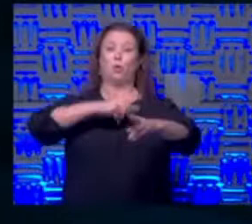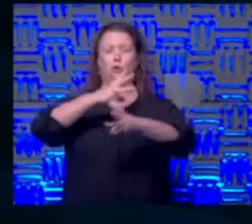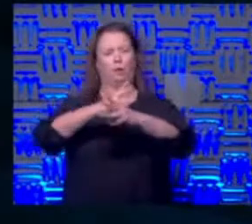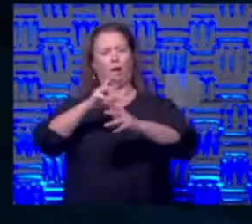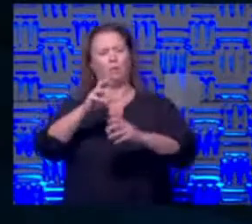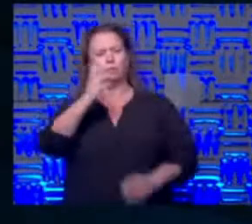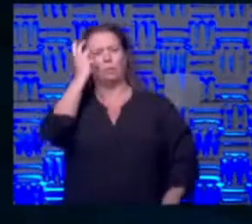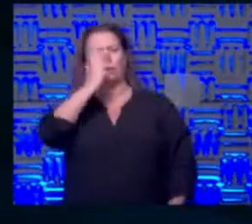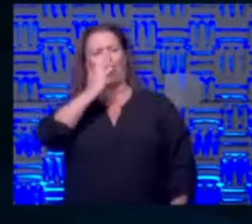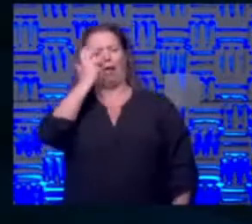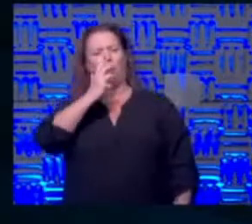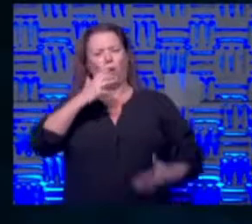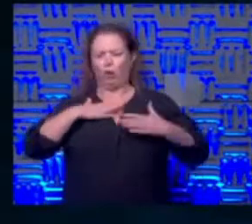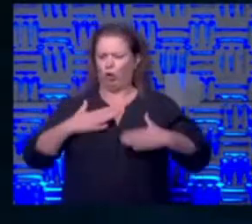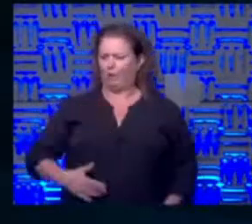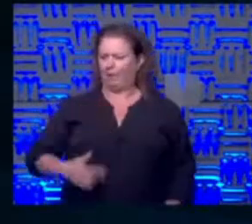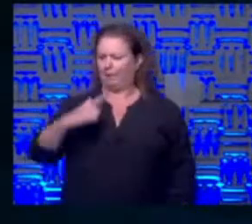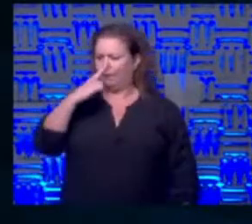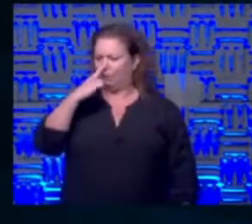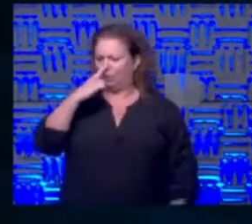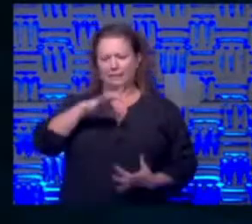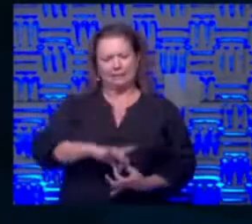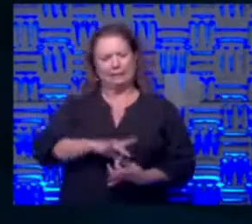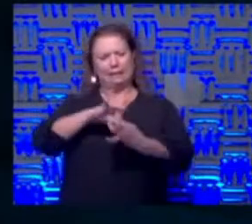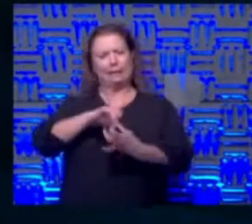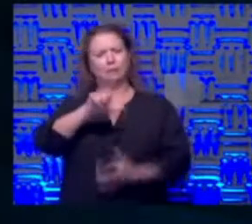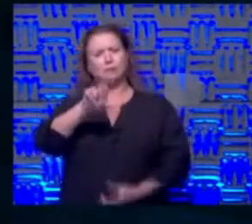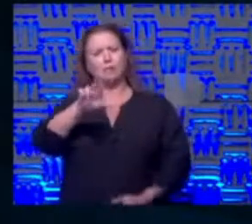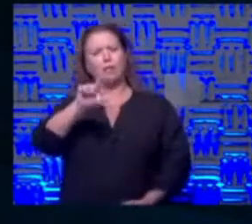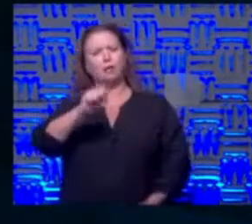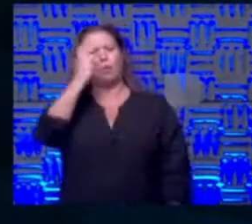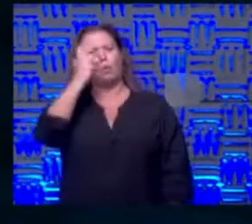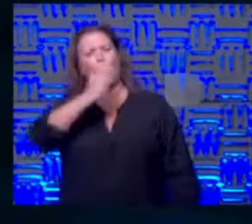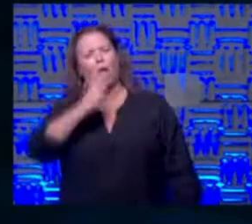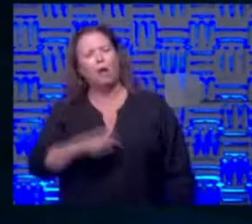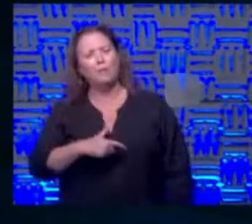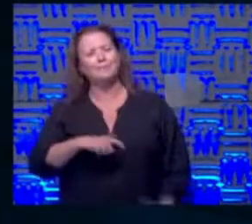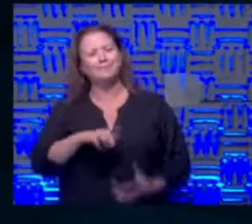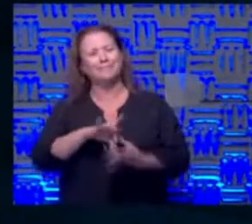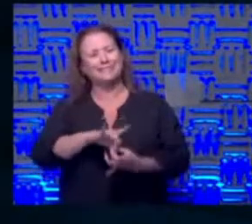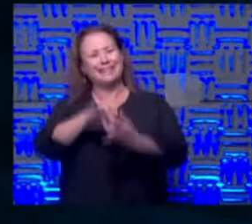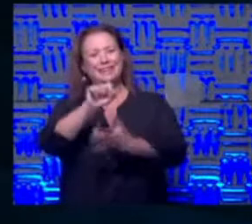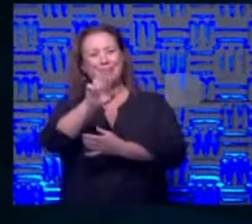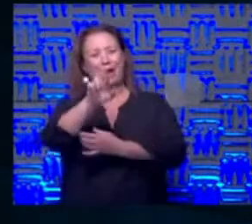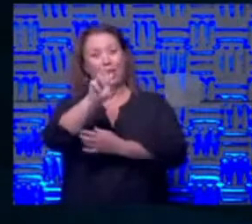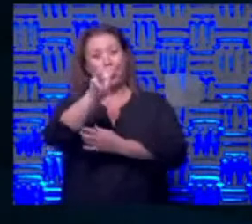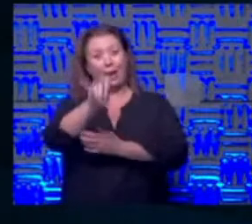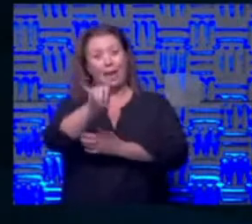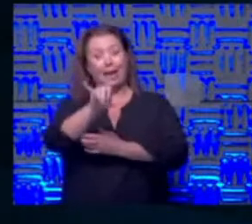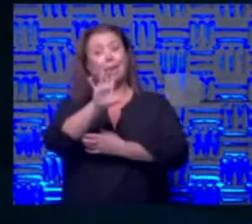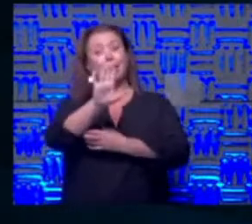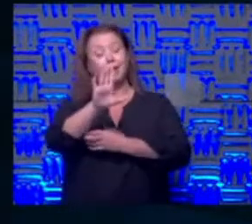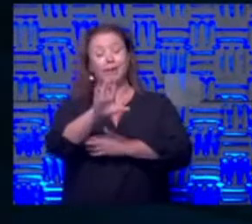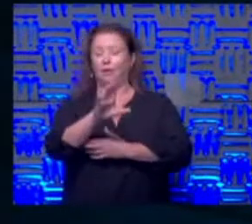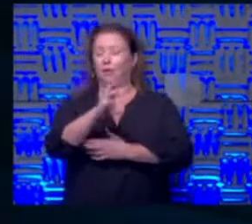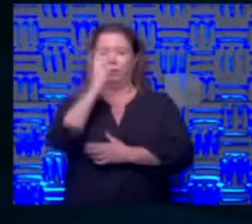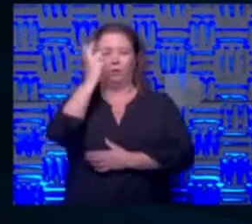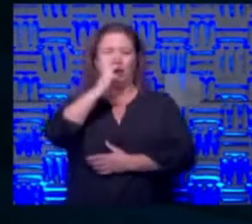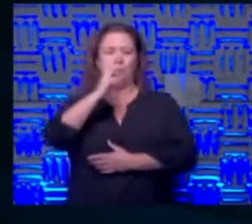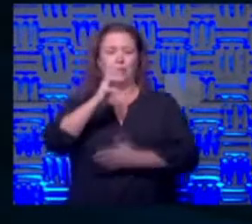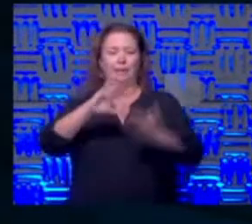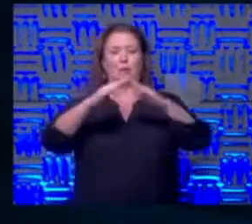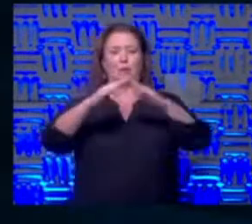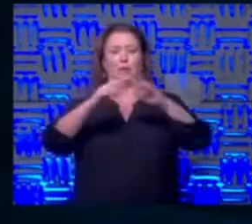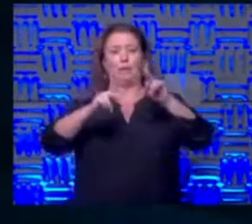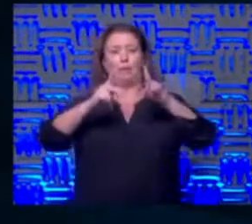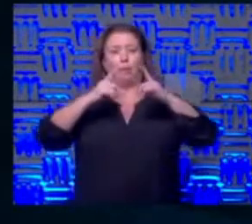discovery in humans, the nose is actually attached to the lung. It's all part of the airway. This revelation dealt a stunning blow to the